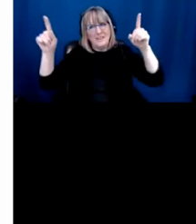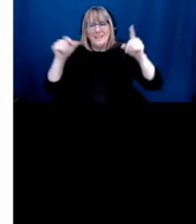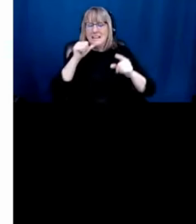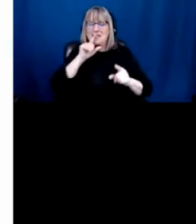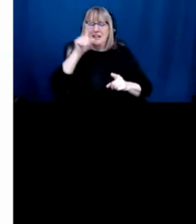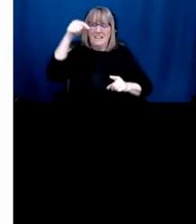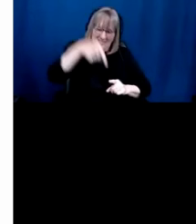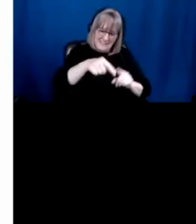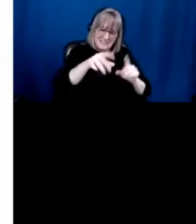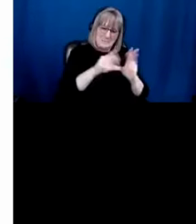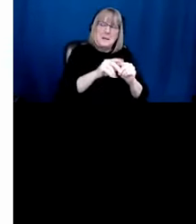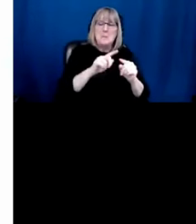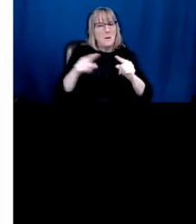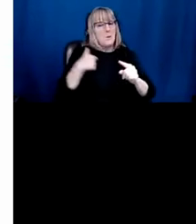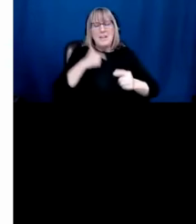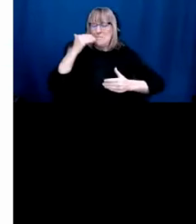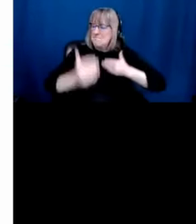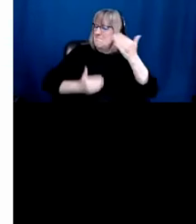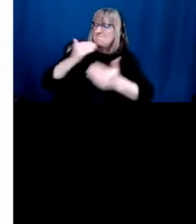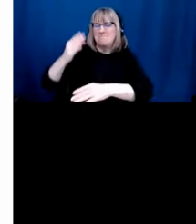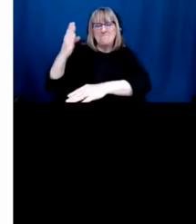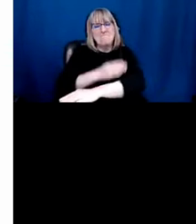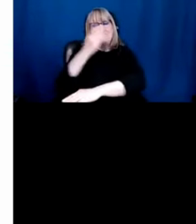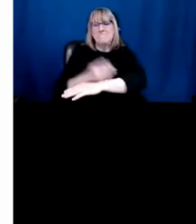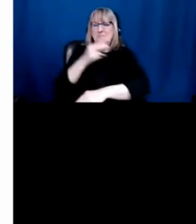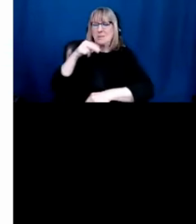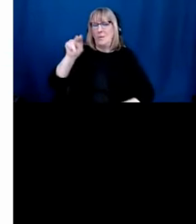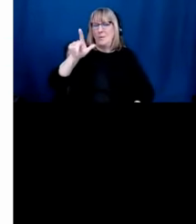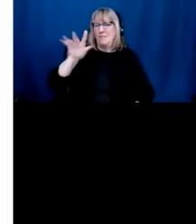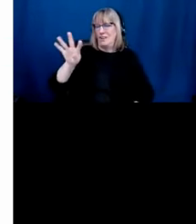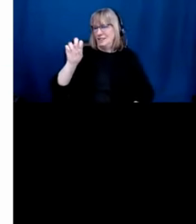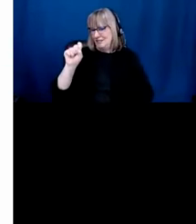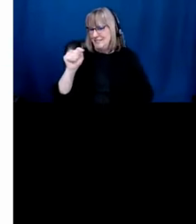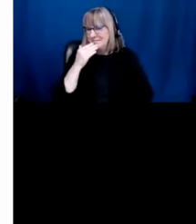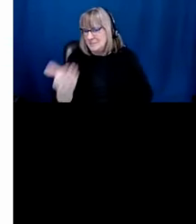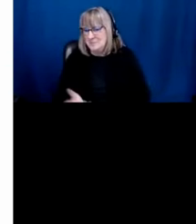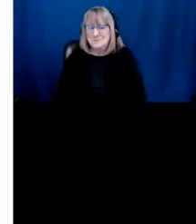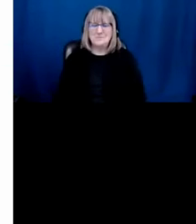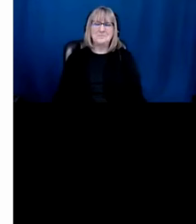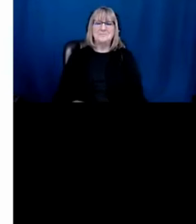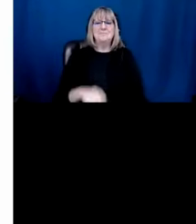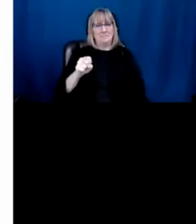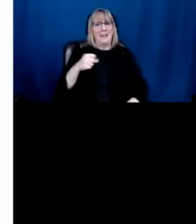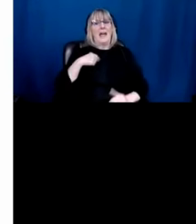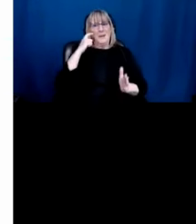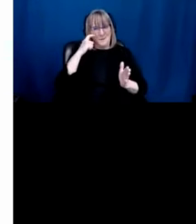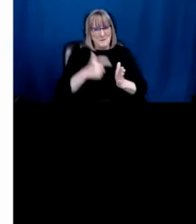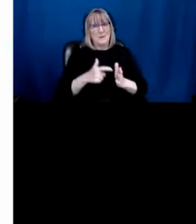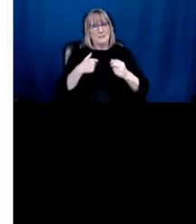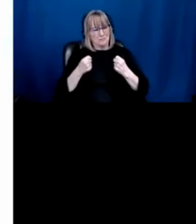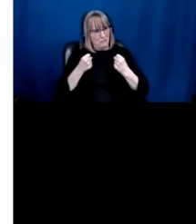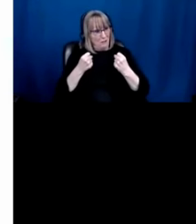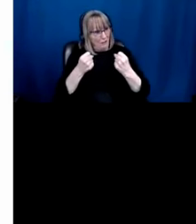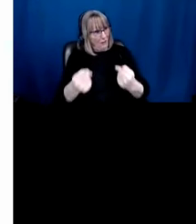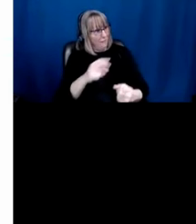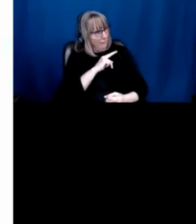meeting, but we're moving right along on North 24th Street. Thank you. Yeah, I noticed that when I drove up the street